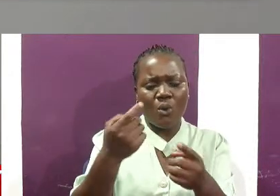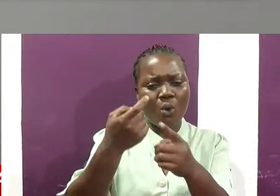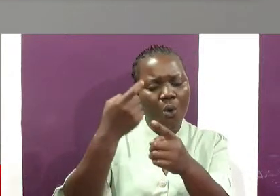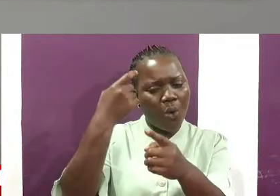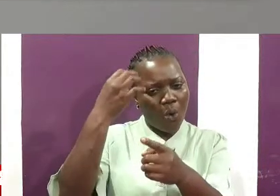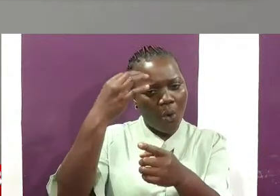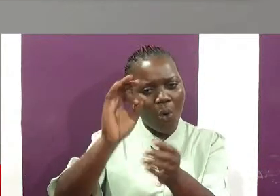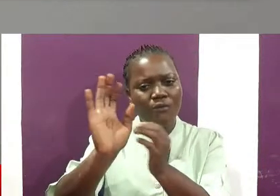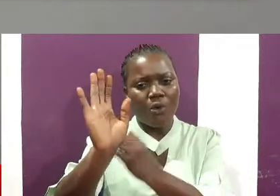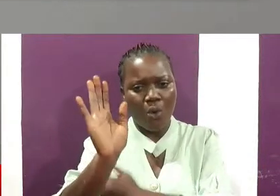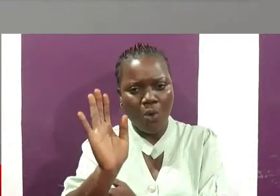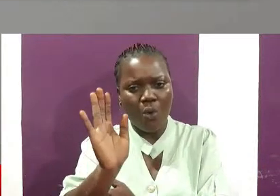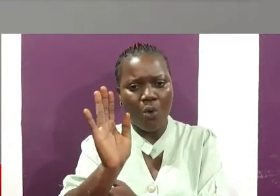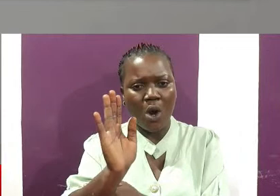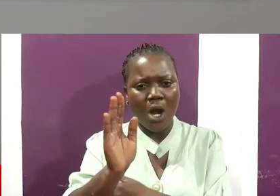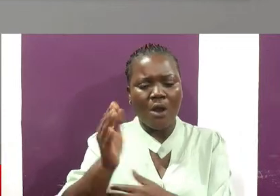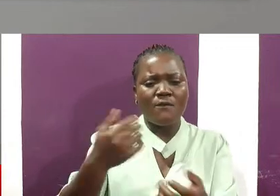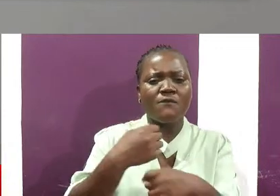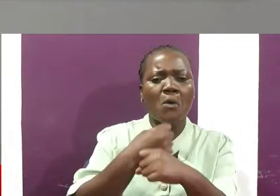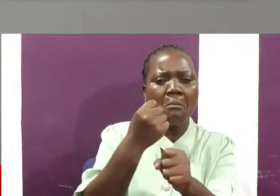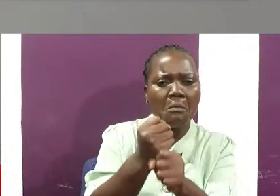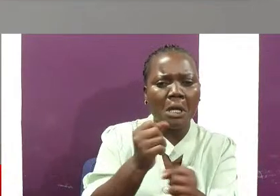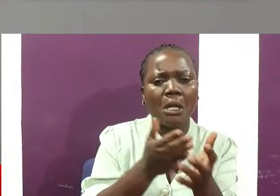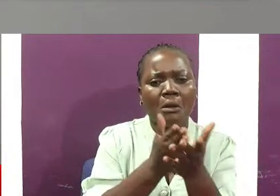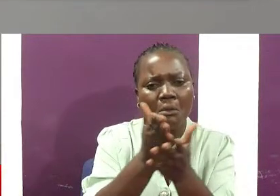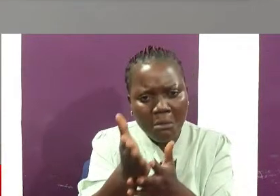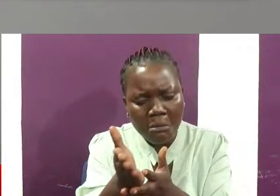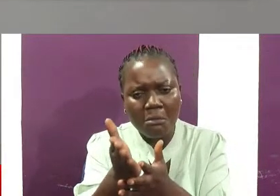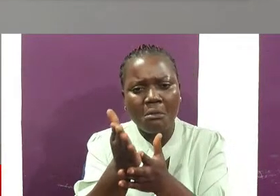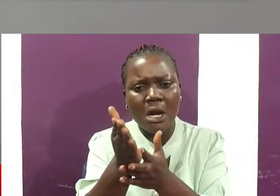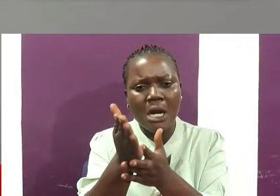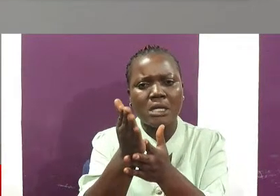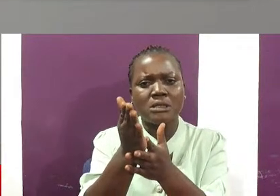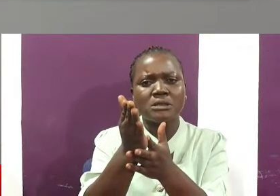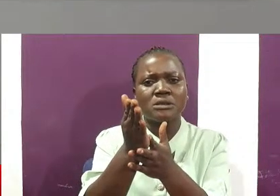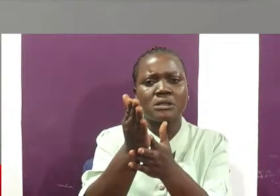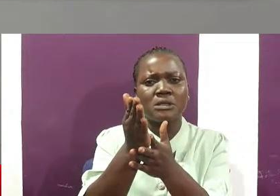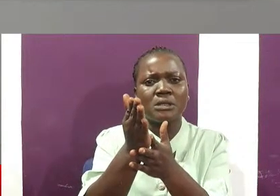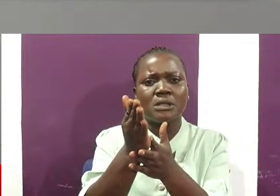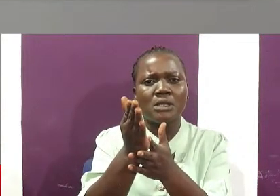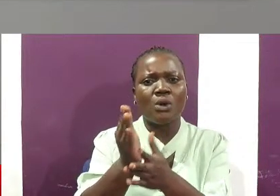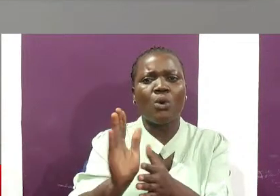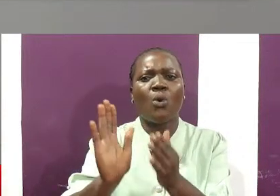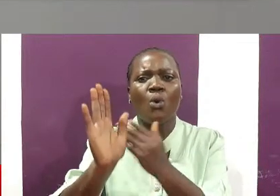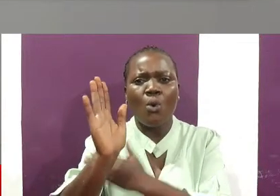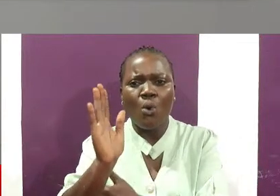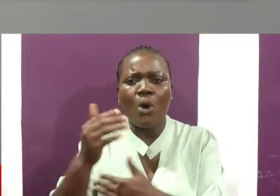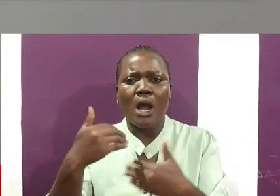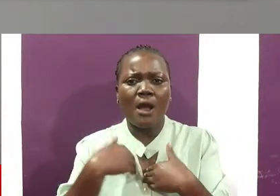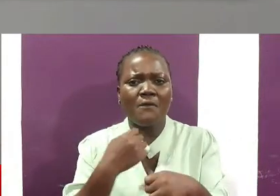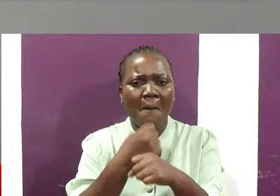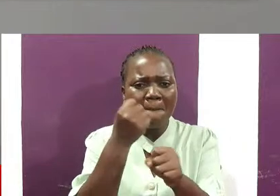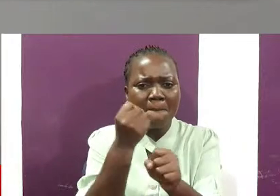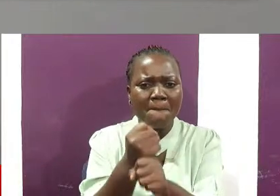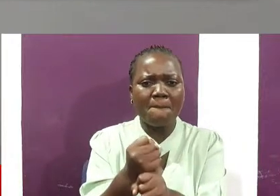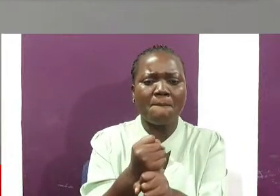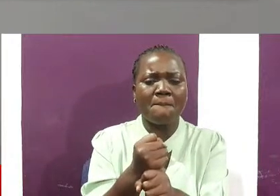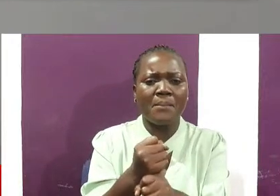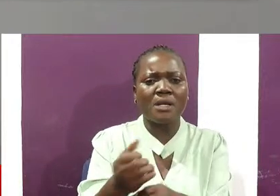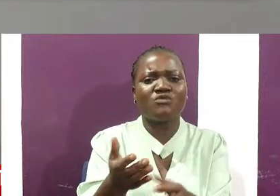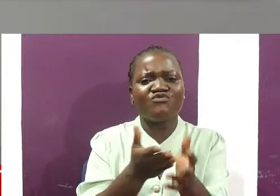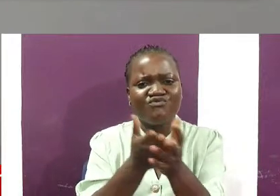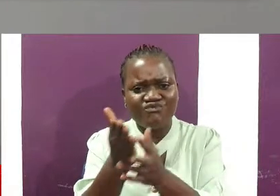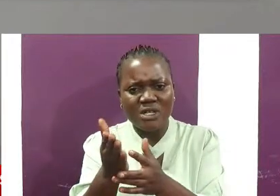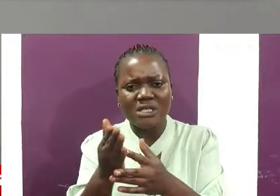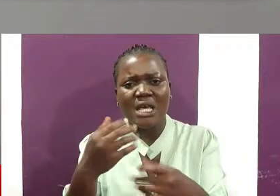atanyie ne atenatene ene tenene mu eyene na yakopon nipa ayepe a wo siesie no kraam